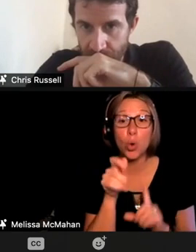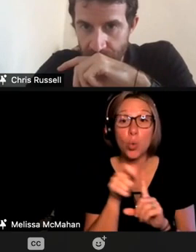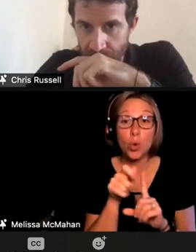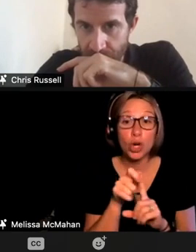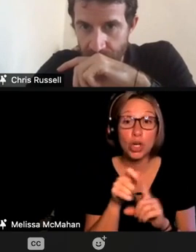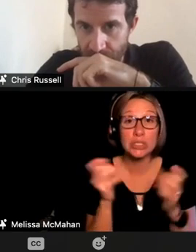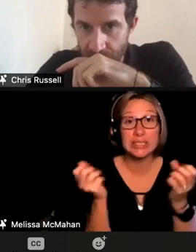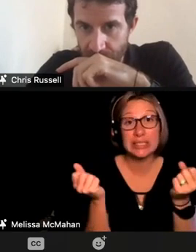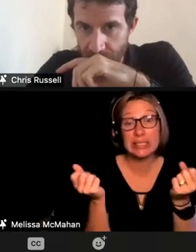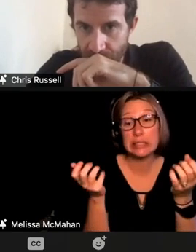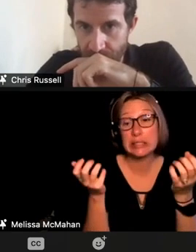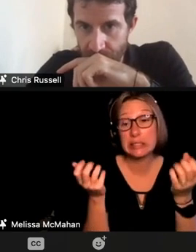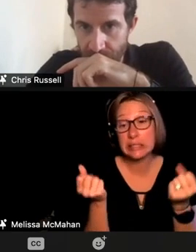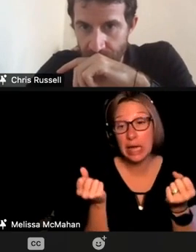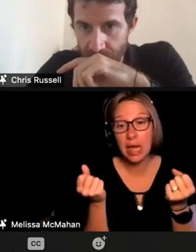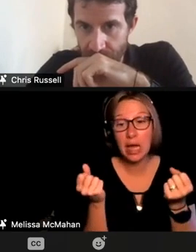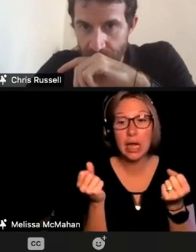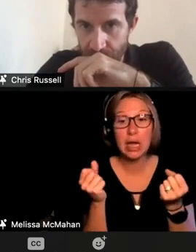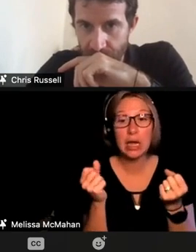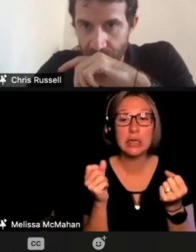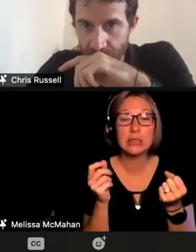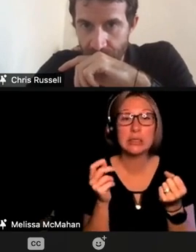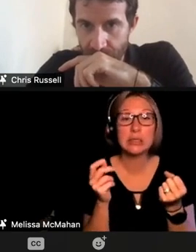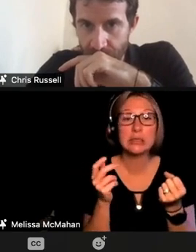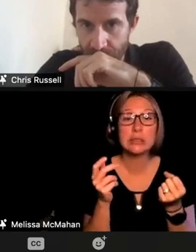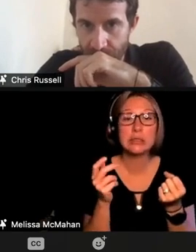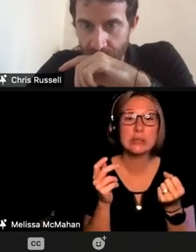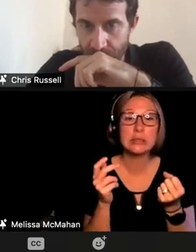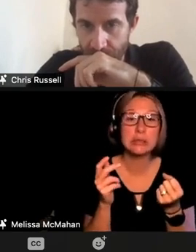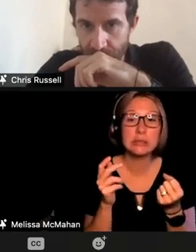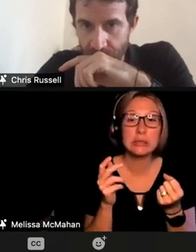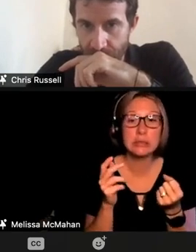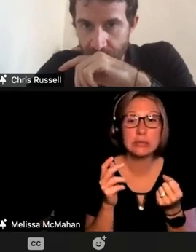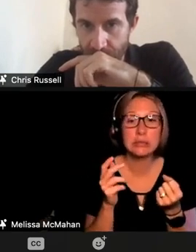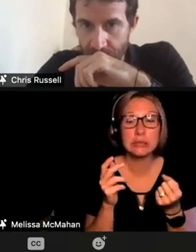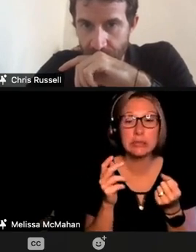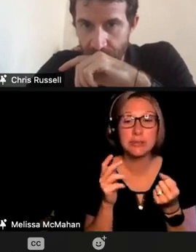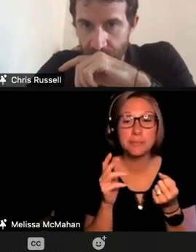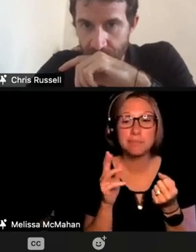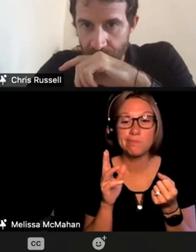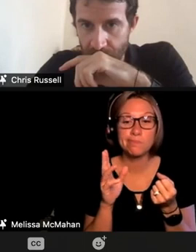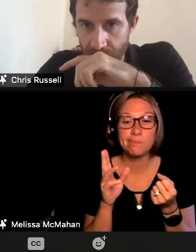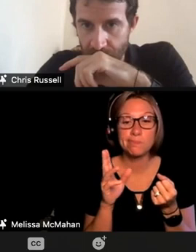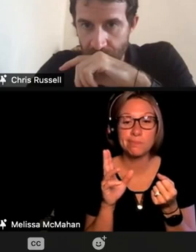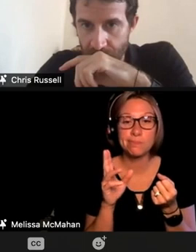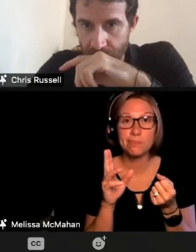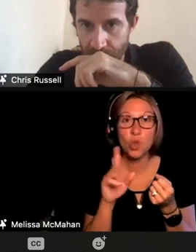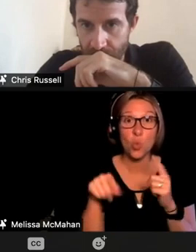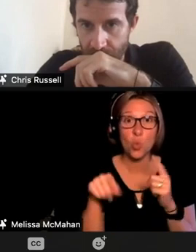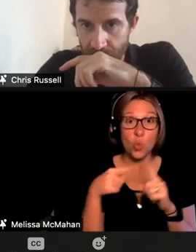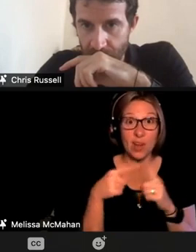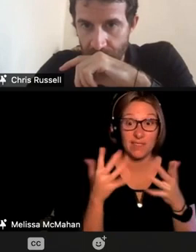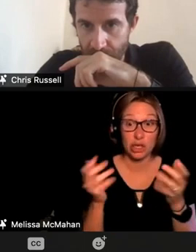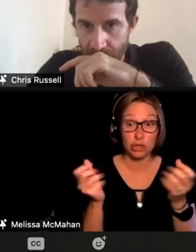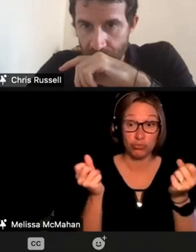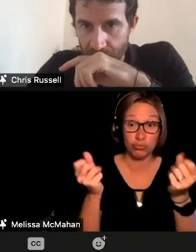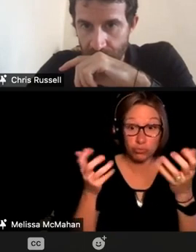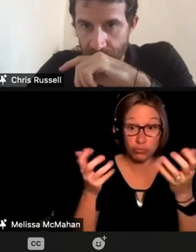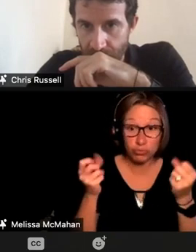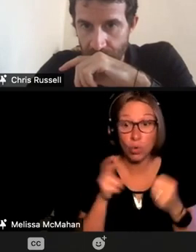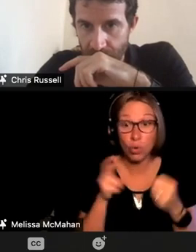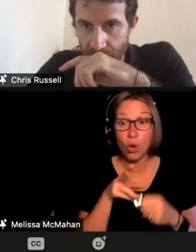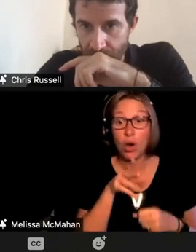signs, unless you use an approximation to maintain as a visual cue for a student, once they're out there,